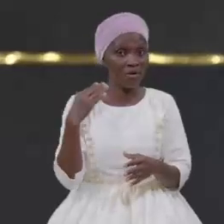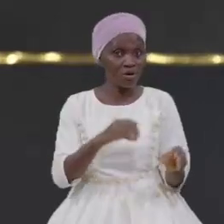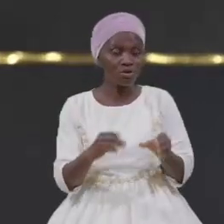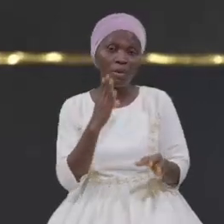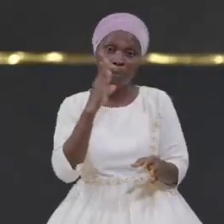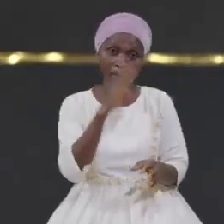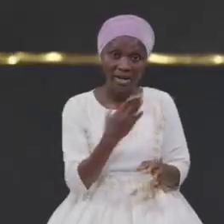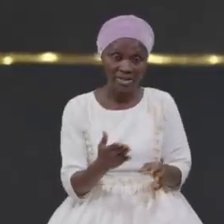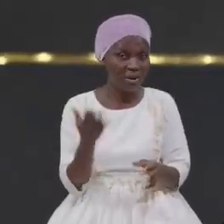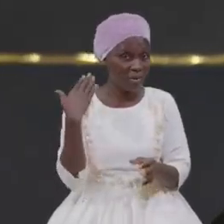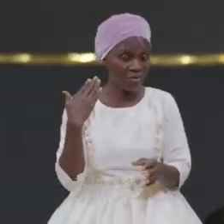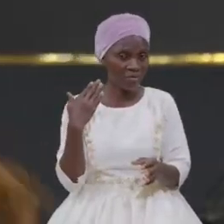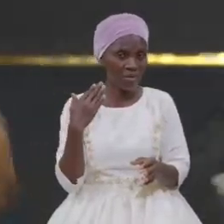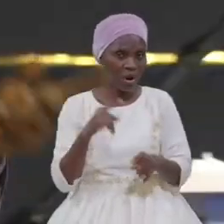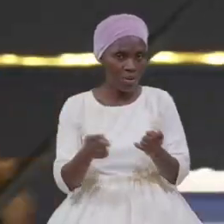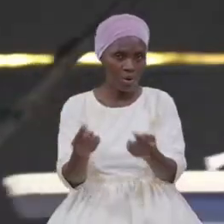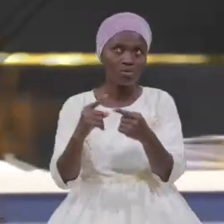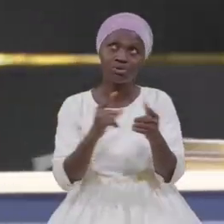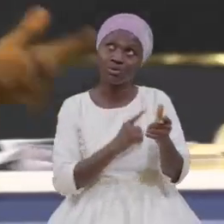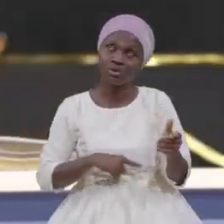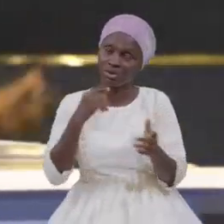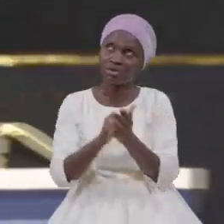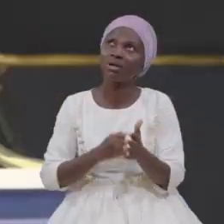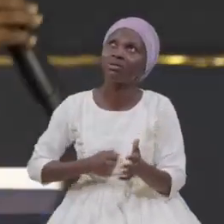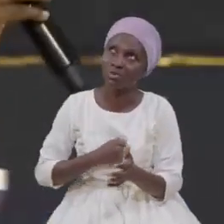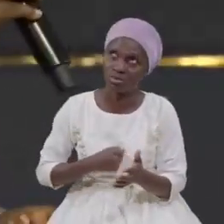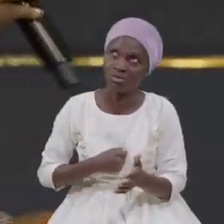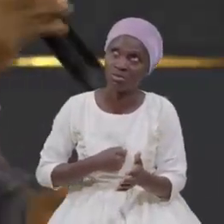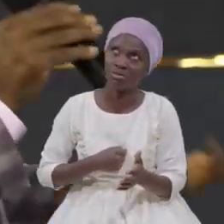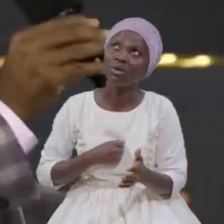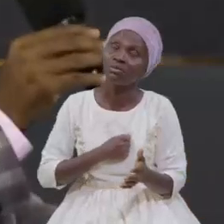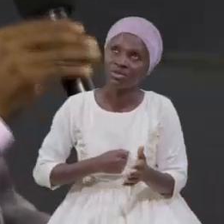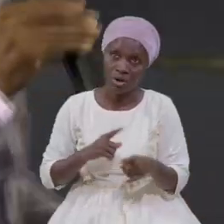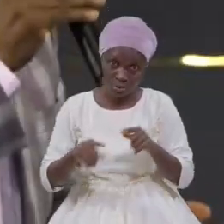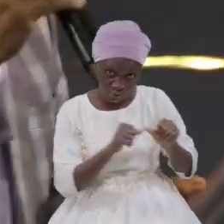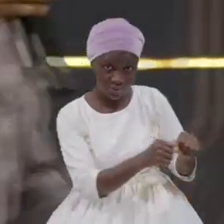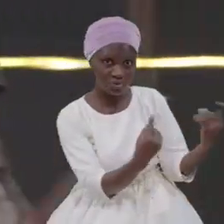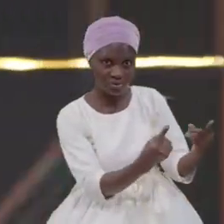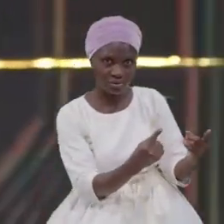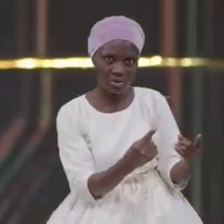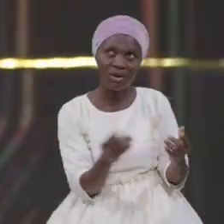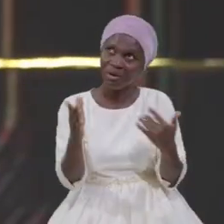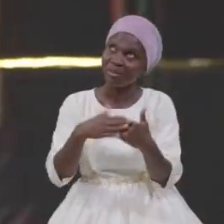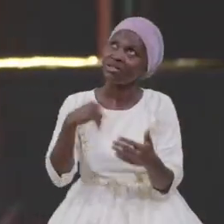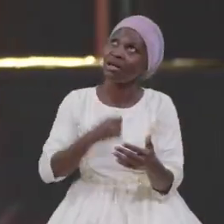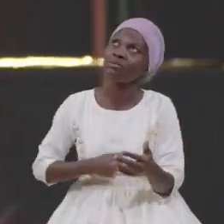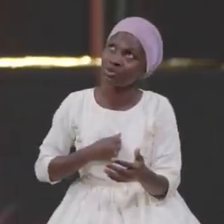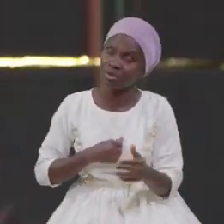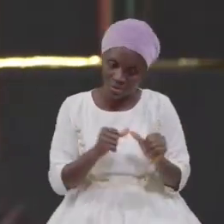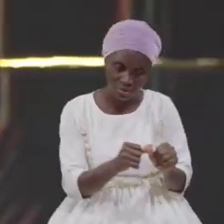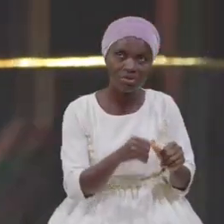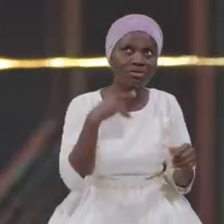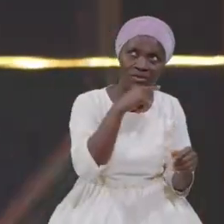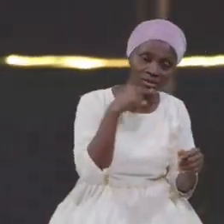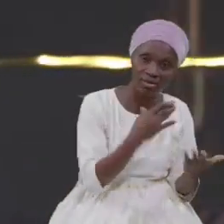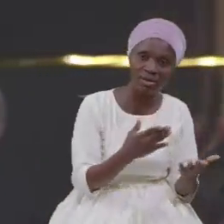come to the Lord, I'm sorry, and they keep on sinning. I'm sorry, and they keep on lying. Those ones